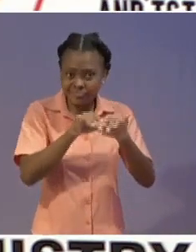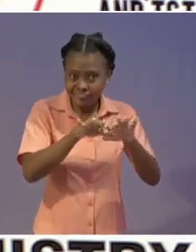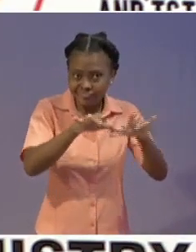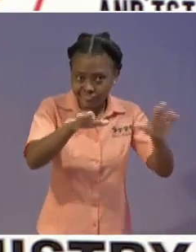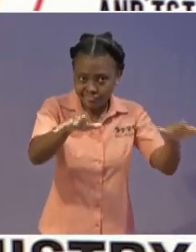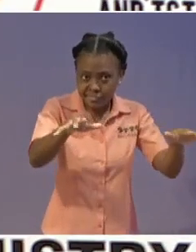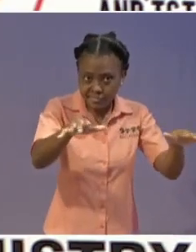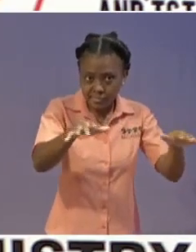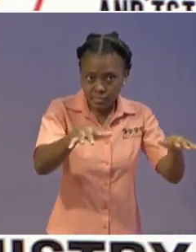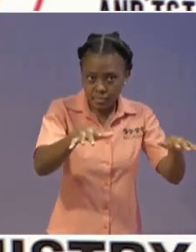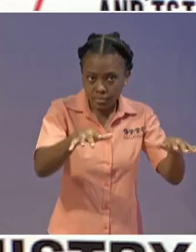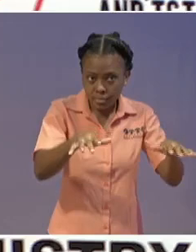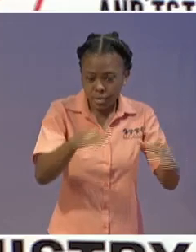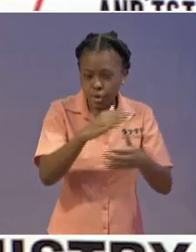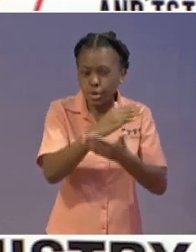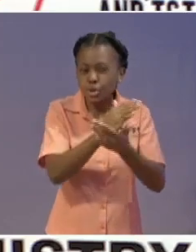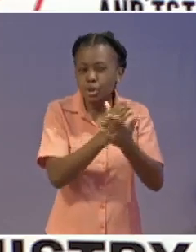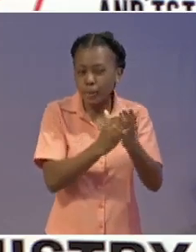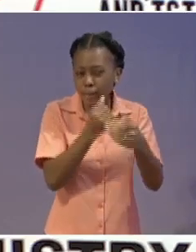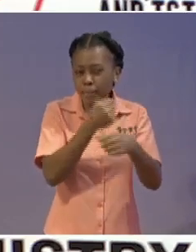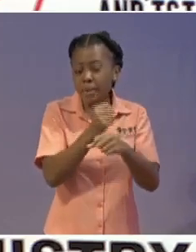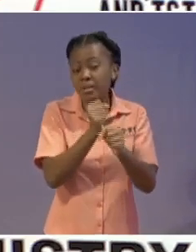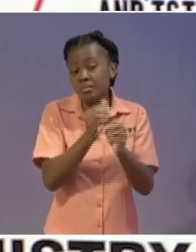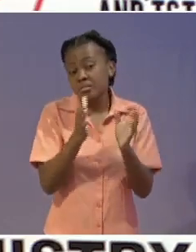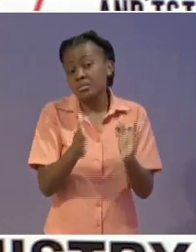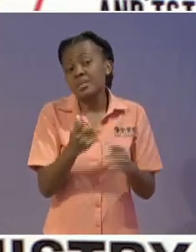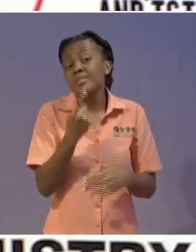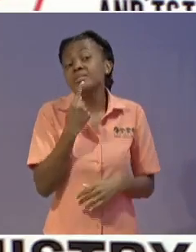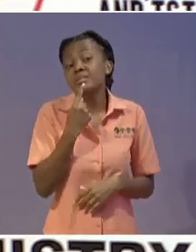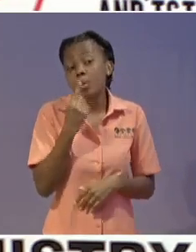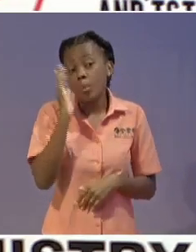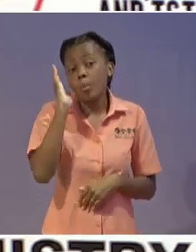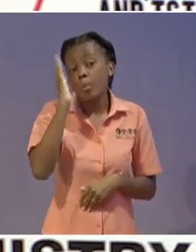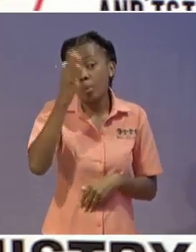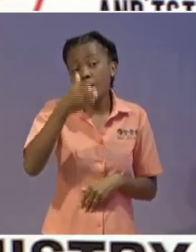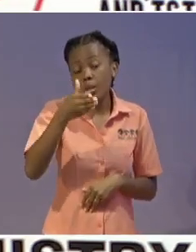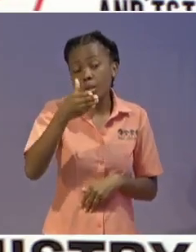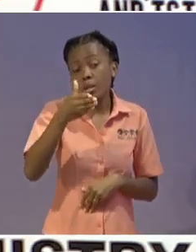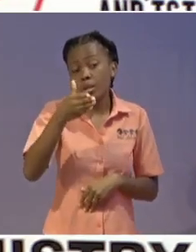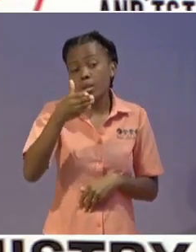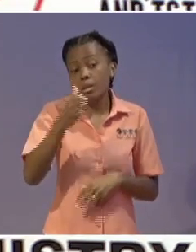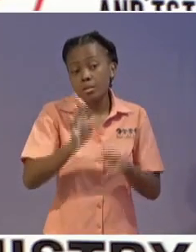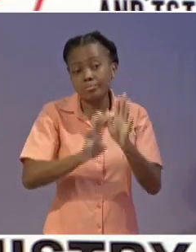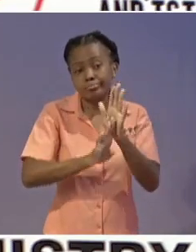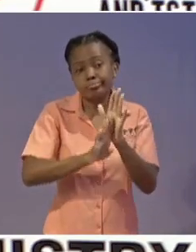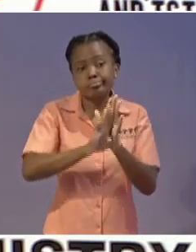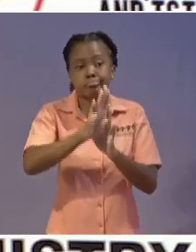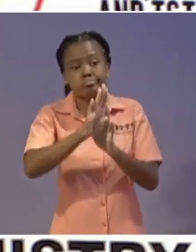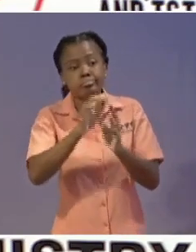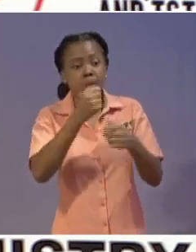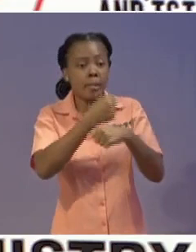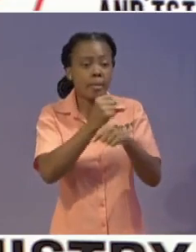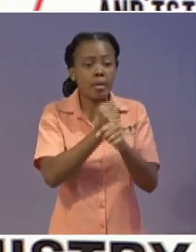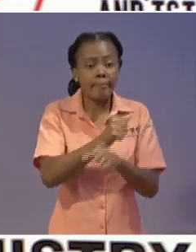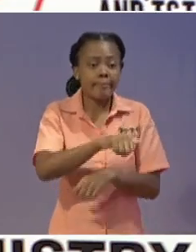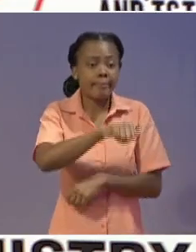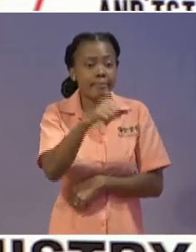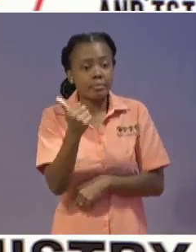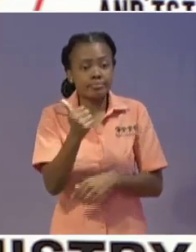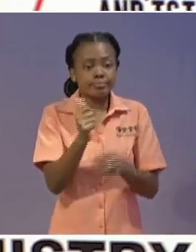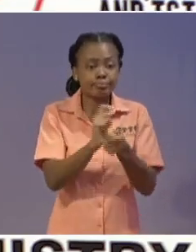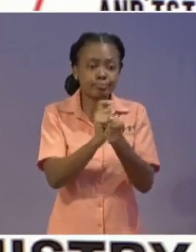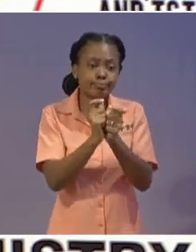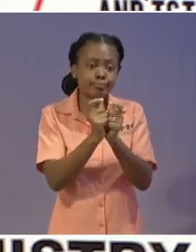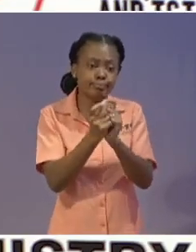going to try to develop, especially because of the large amount of mutations that you're seeing, they're going to develop vaccines that are tweaked and specific to